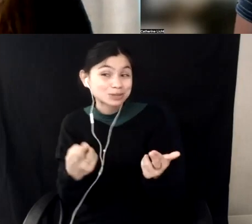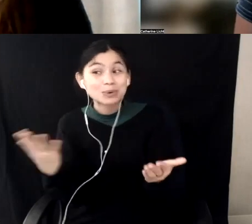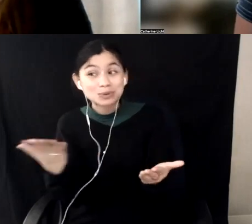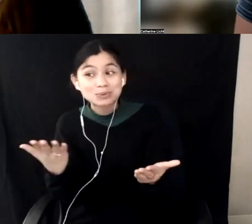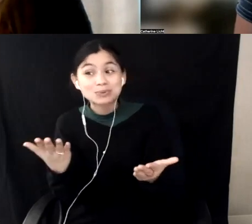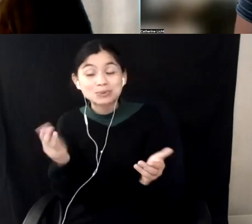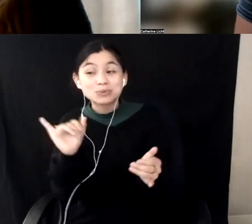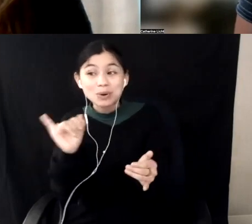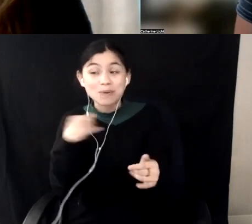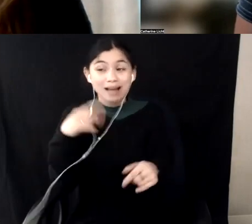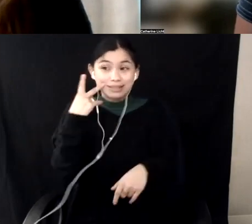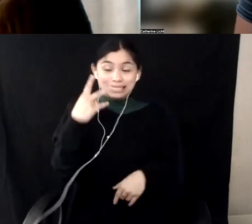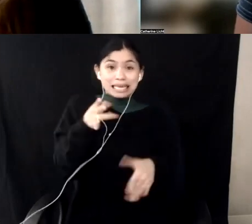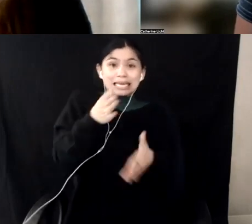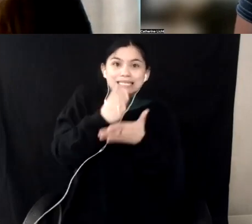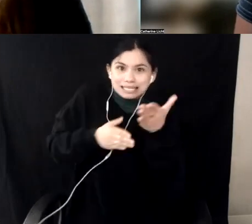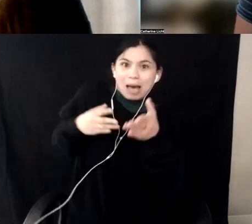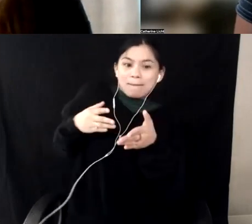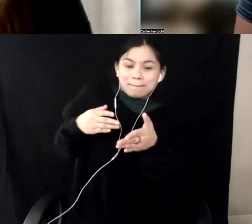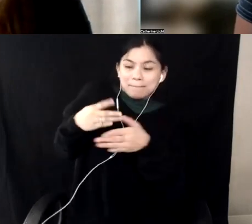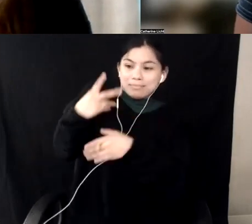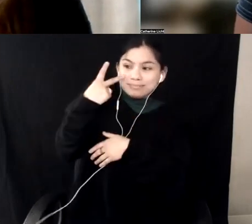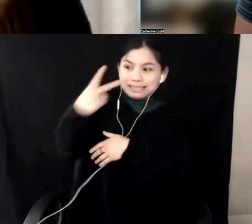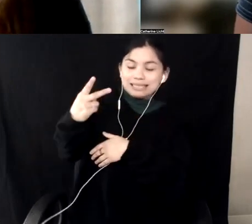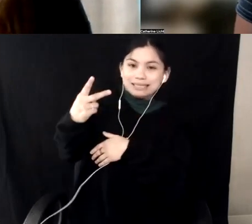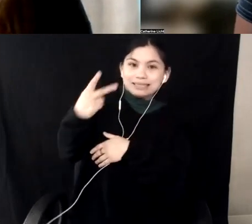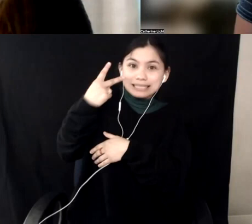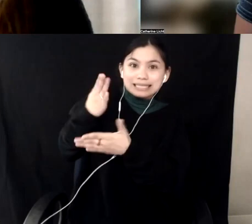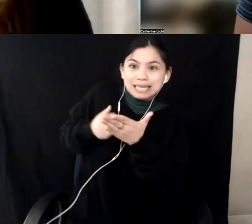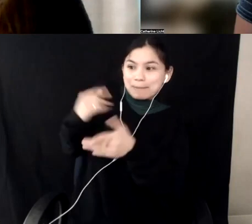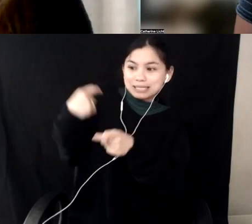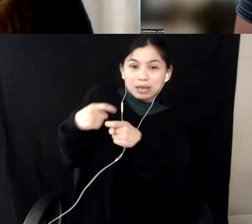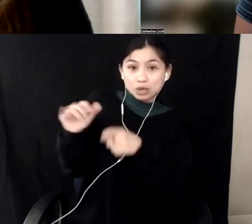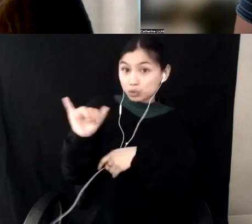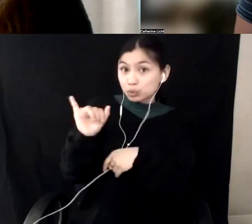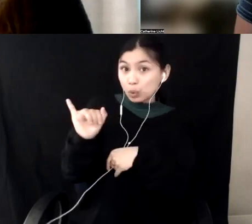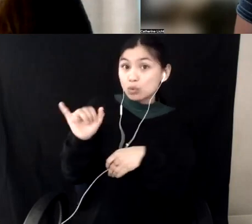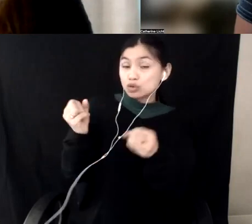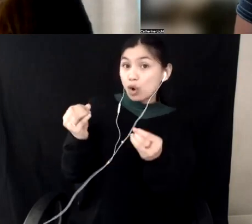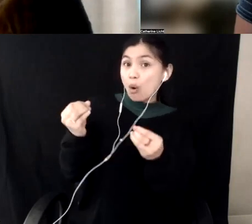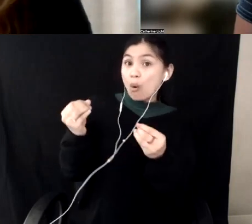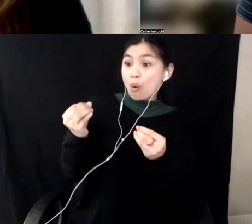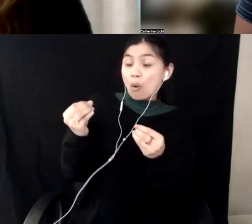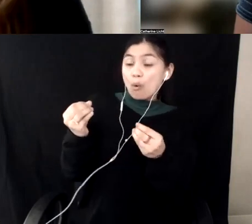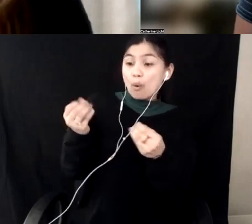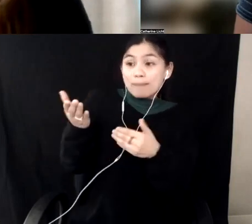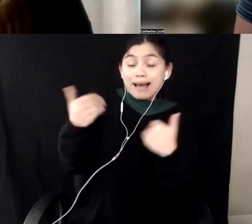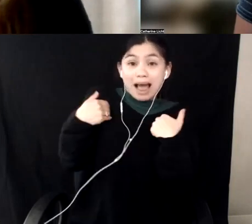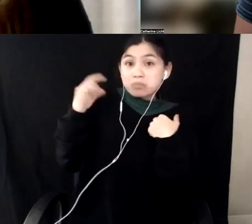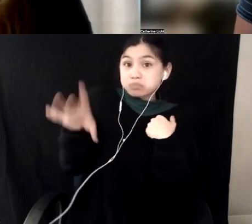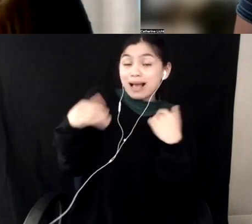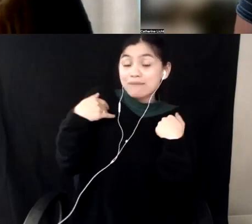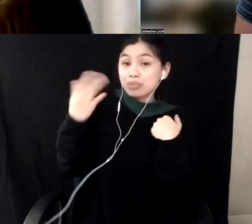quite a few of them in Spanish. So those are great. The blogger that